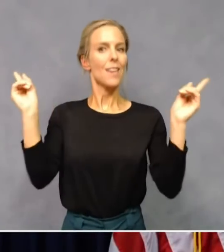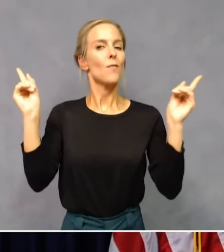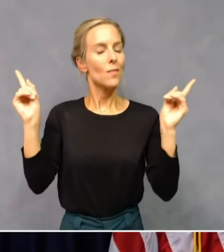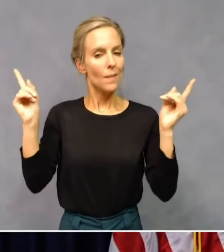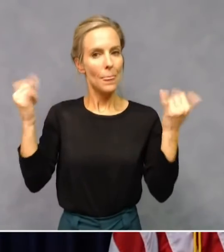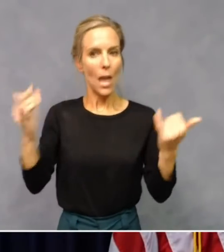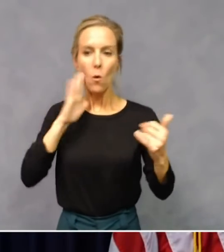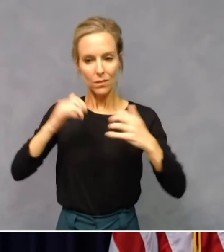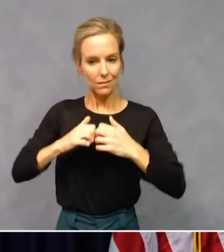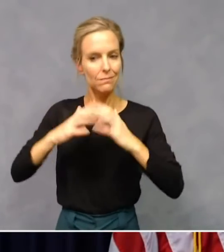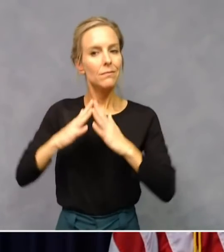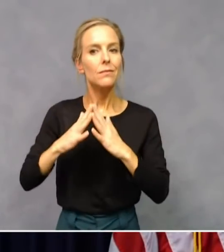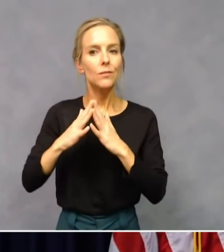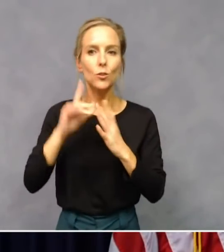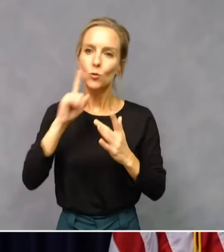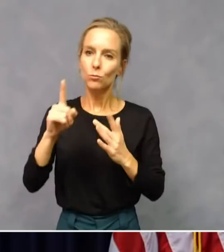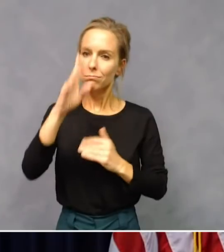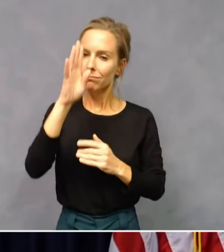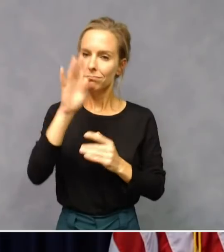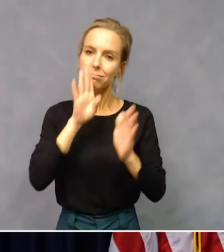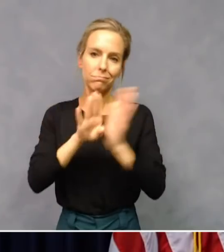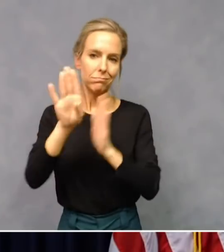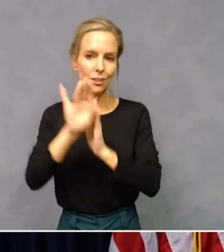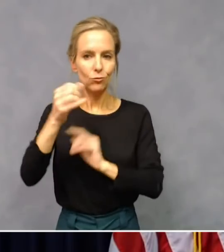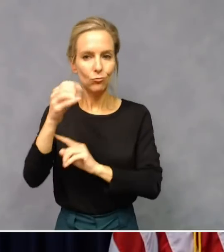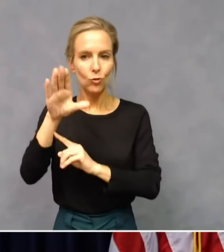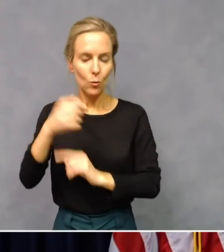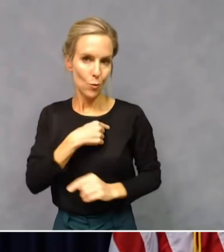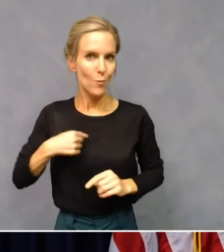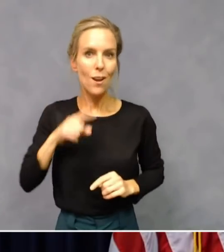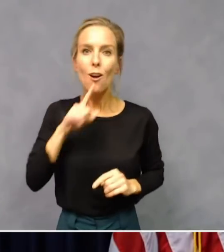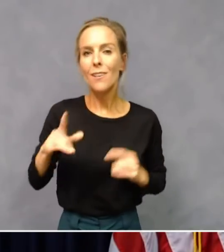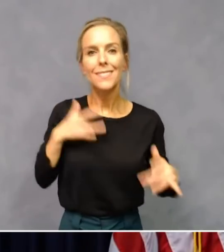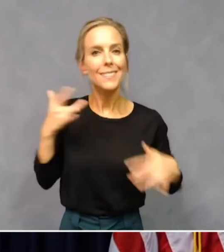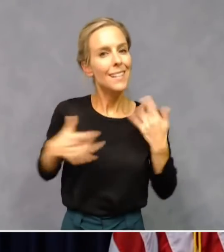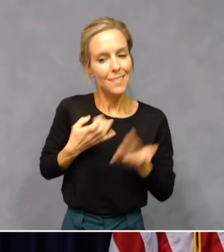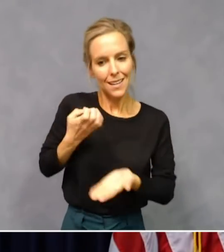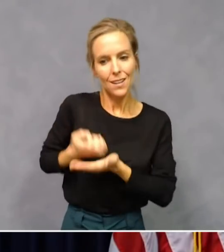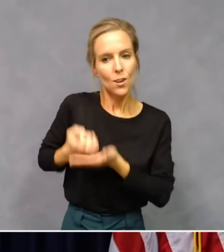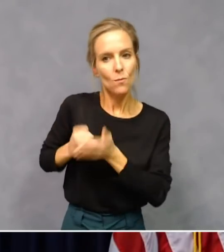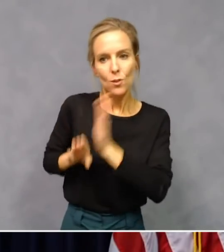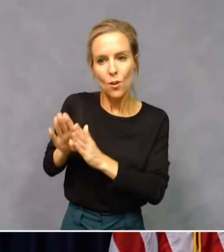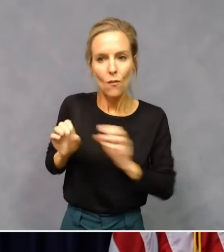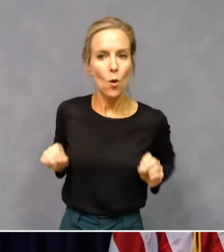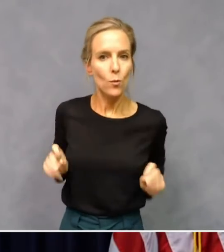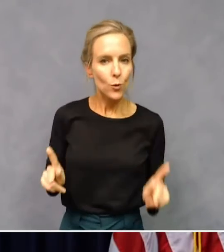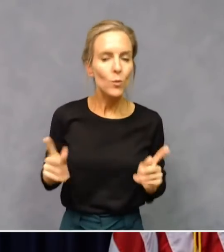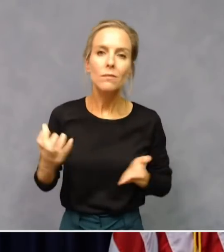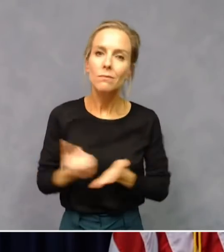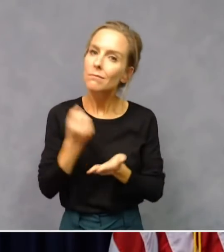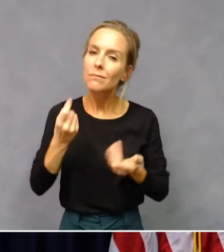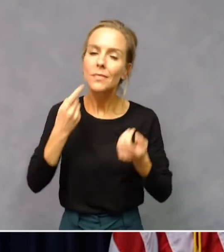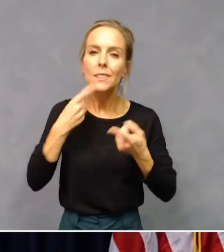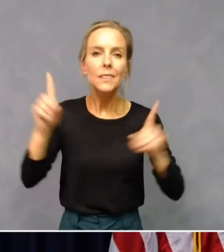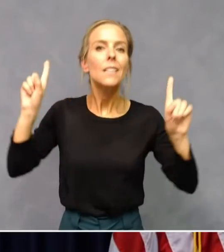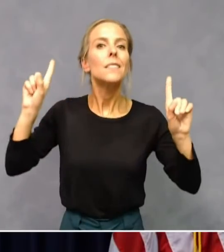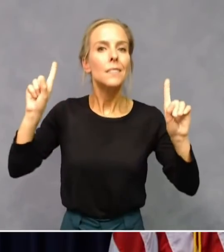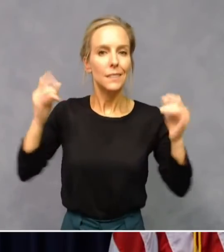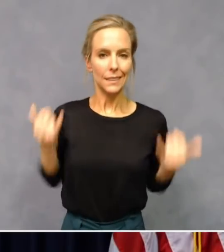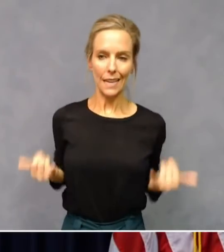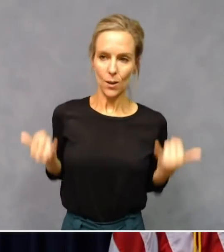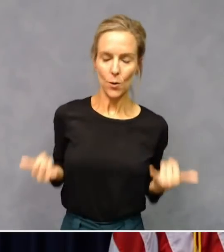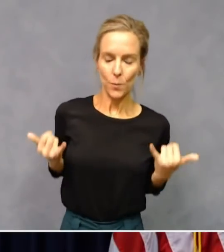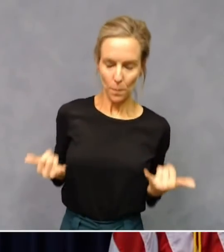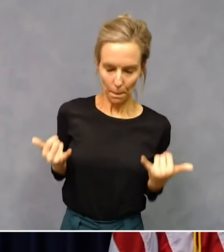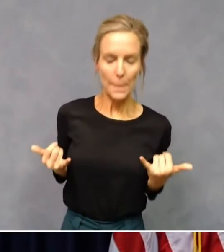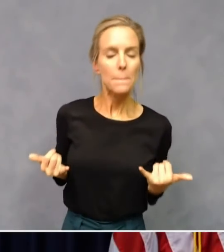create jobs. We're excited about the economic development opportunities and successes that are occurring right now. Suggest